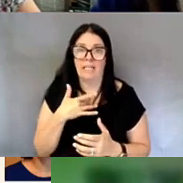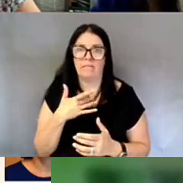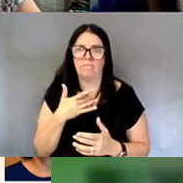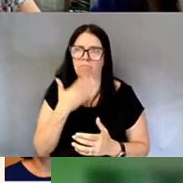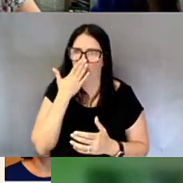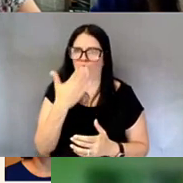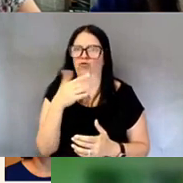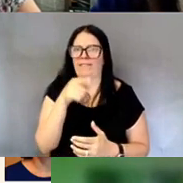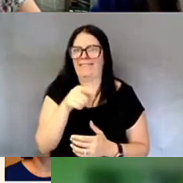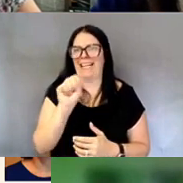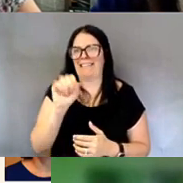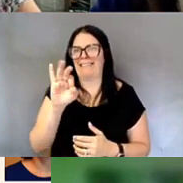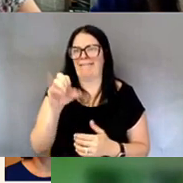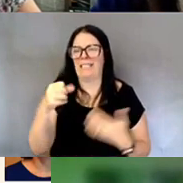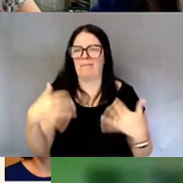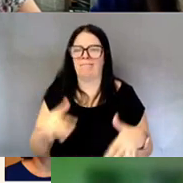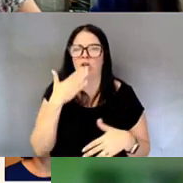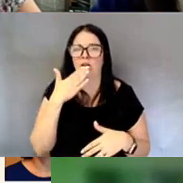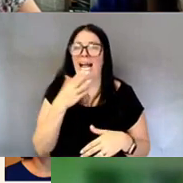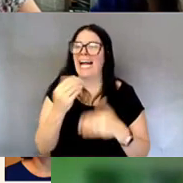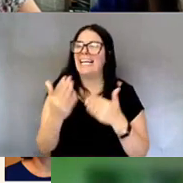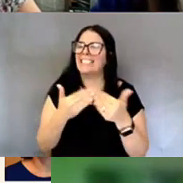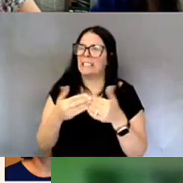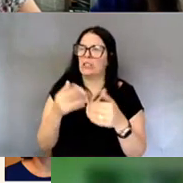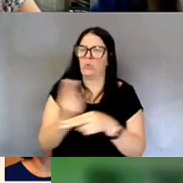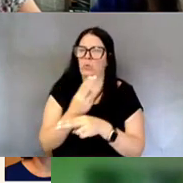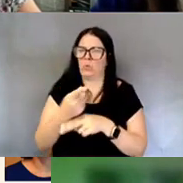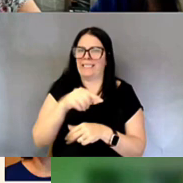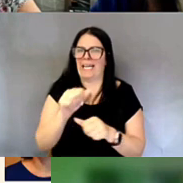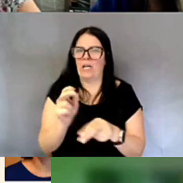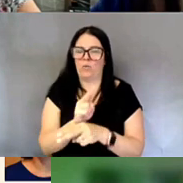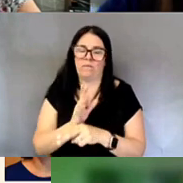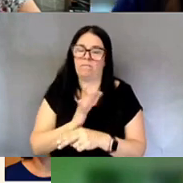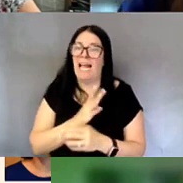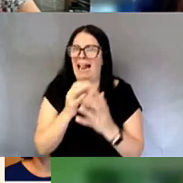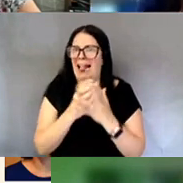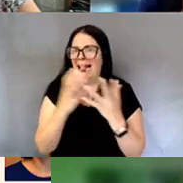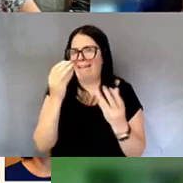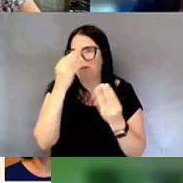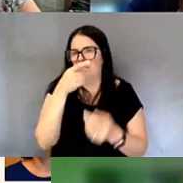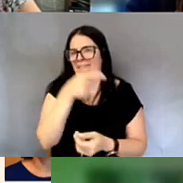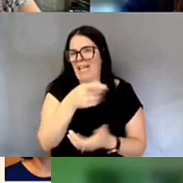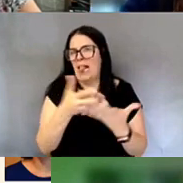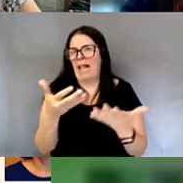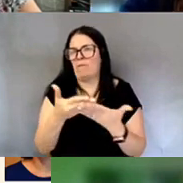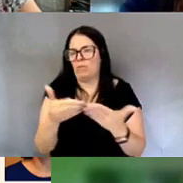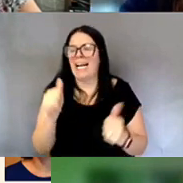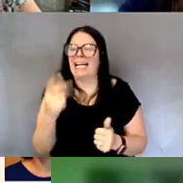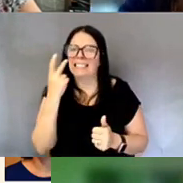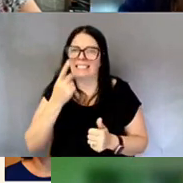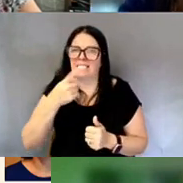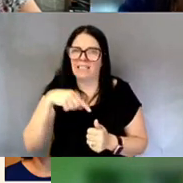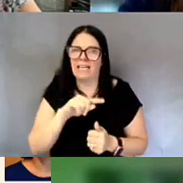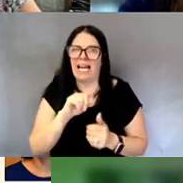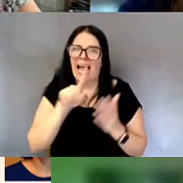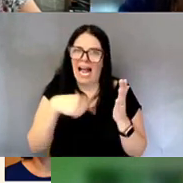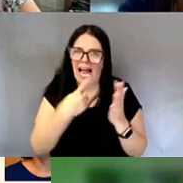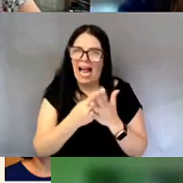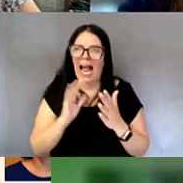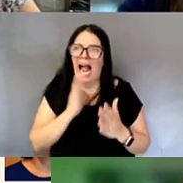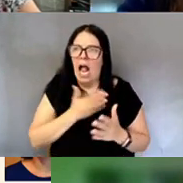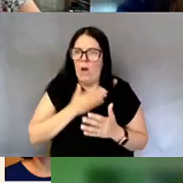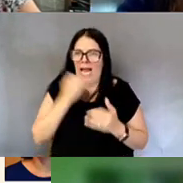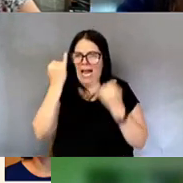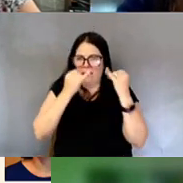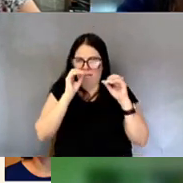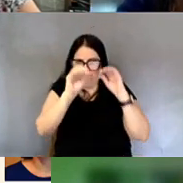very, very user-friendly, which is great. And you definitely can see our voices, the working